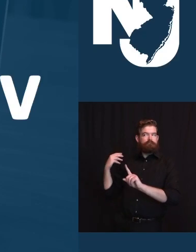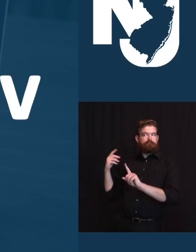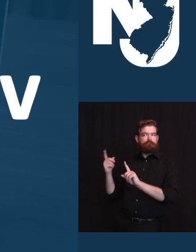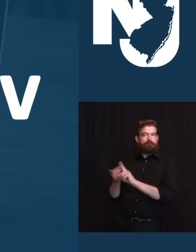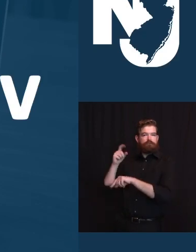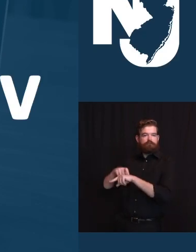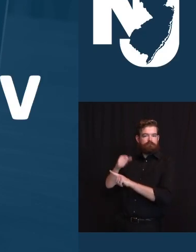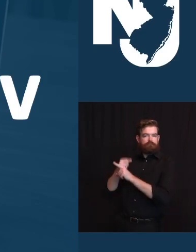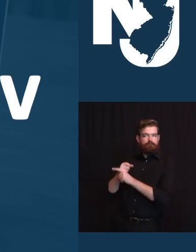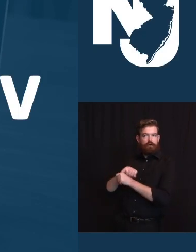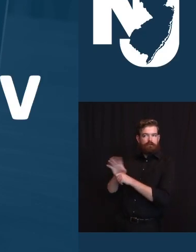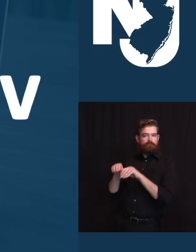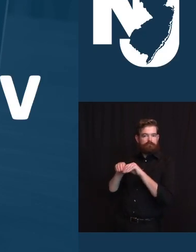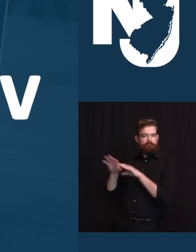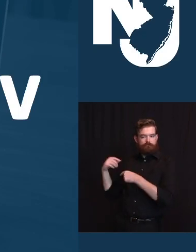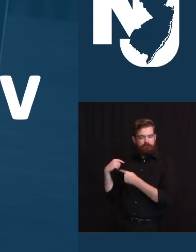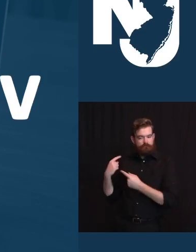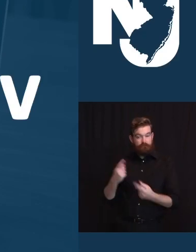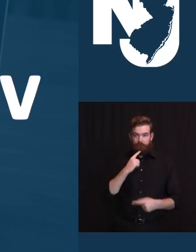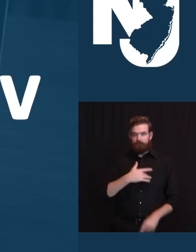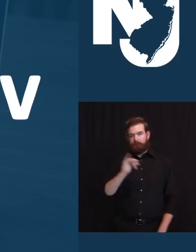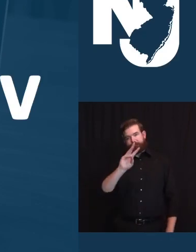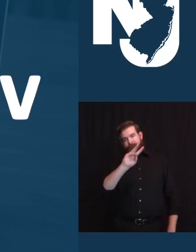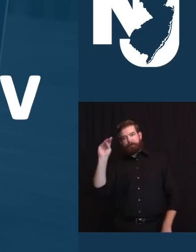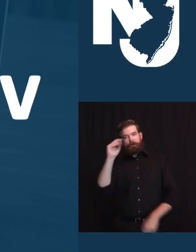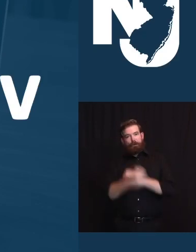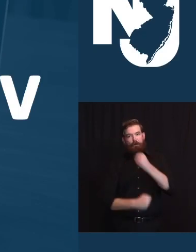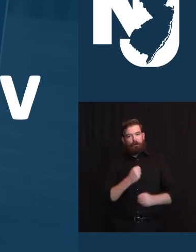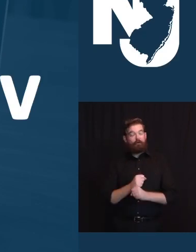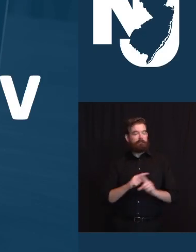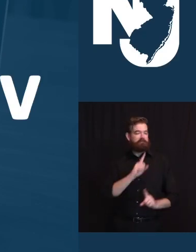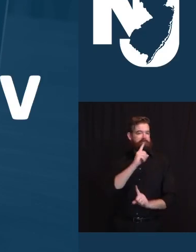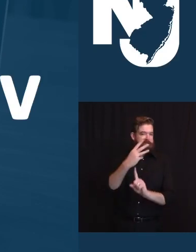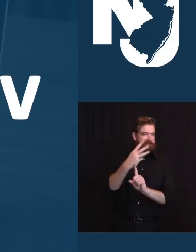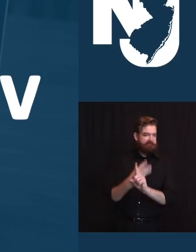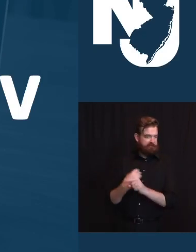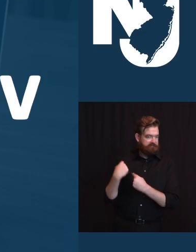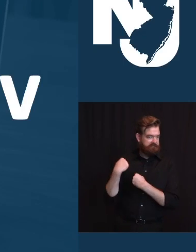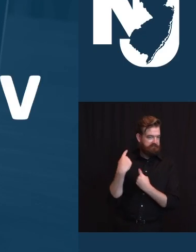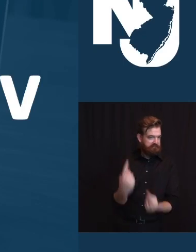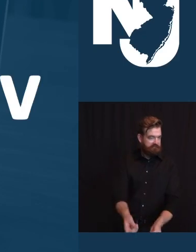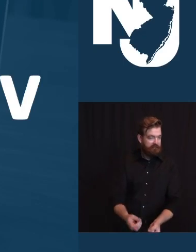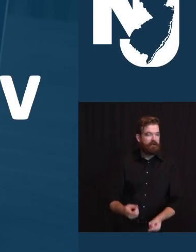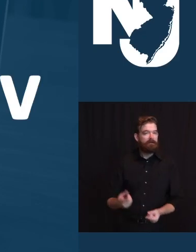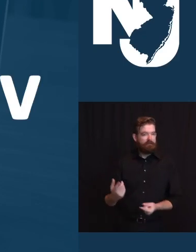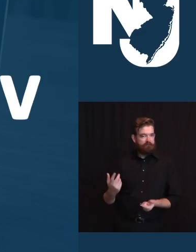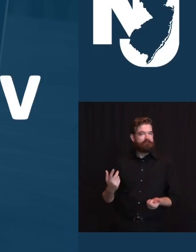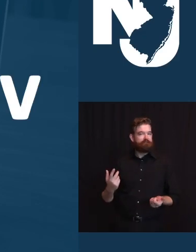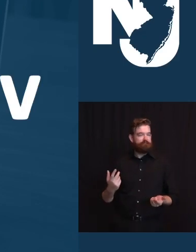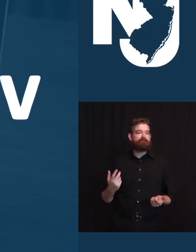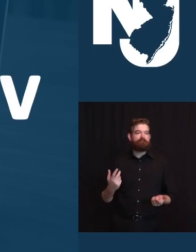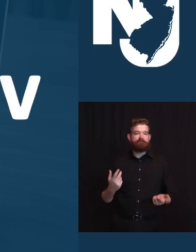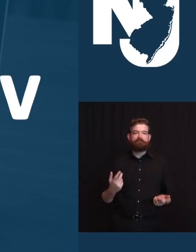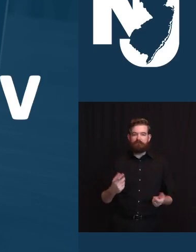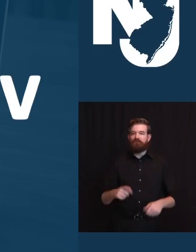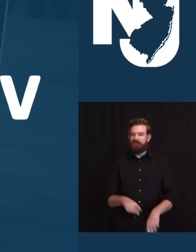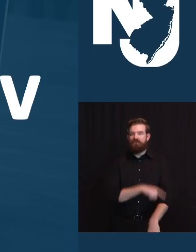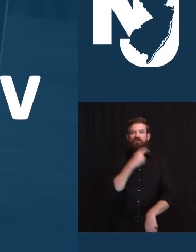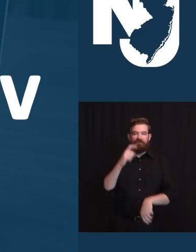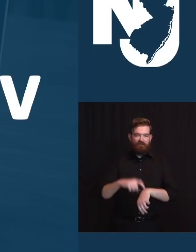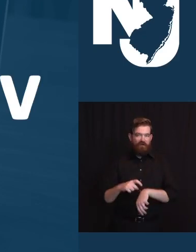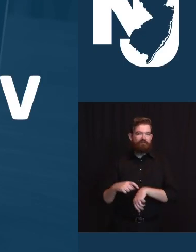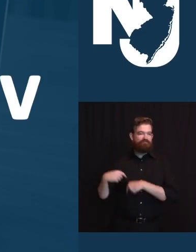And we've experienced a lot together, folks, over these past 6 months, and we still have a long road to travel. We've got a lot